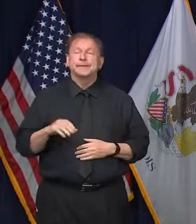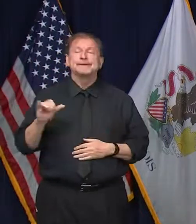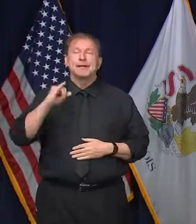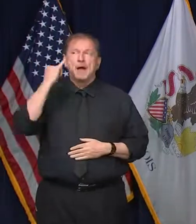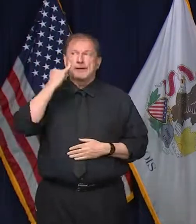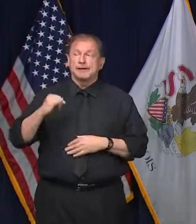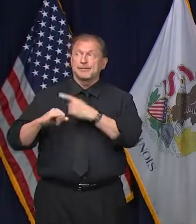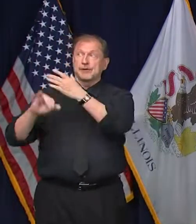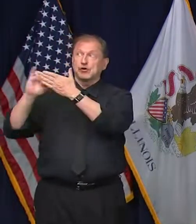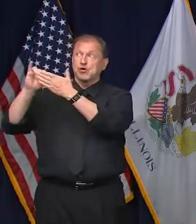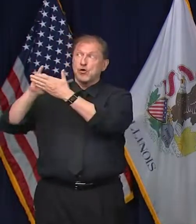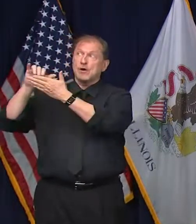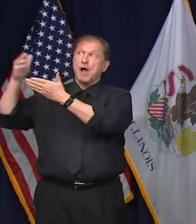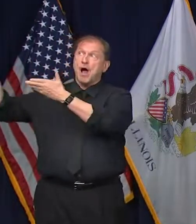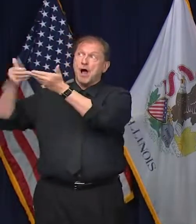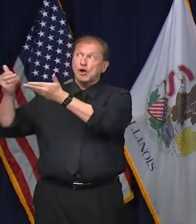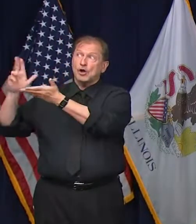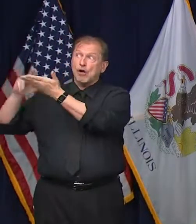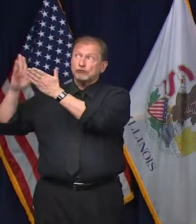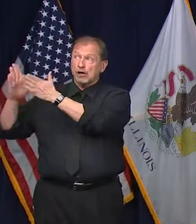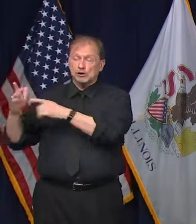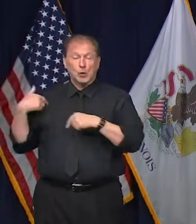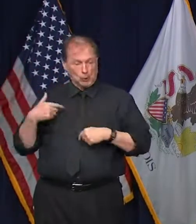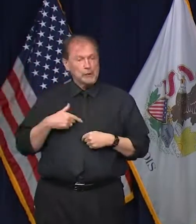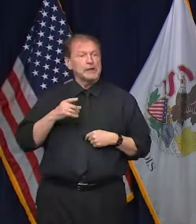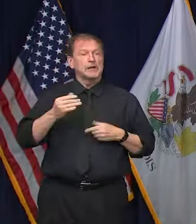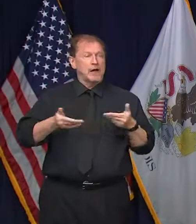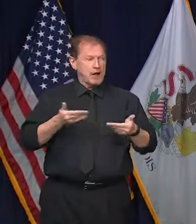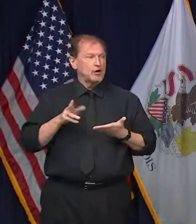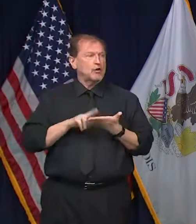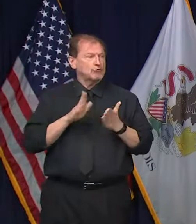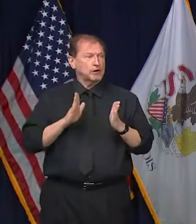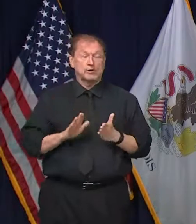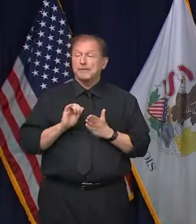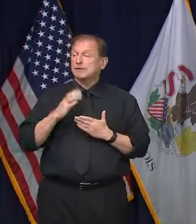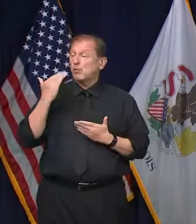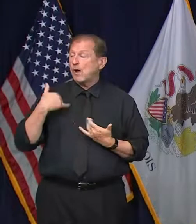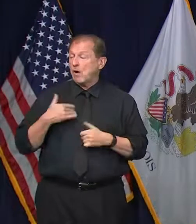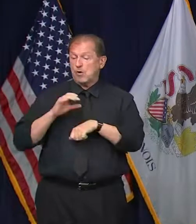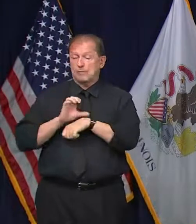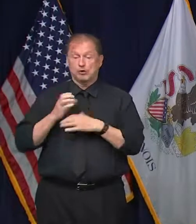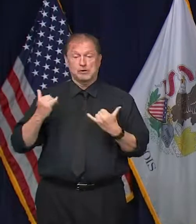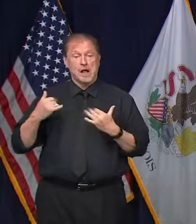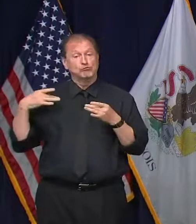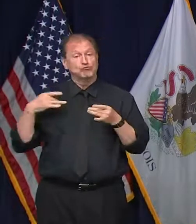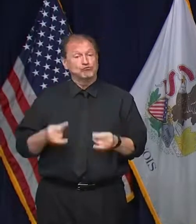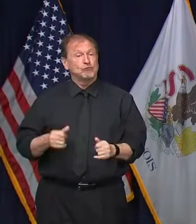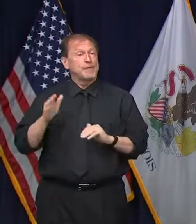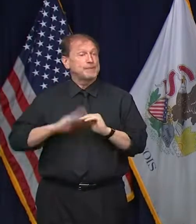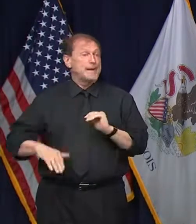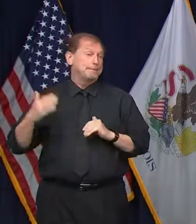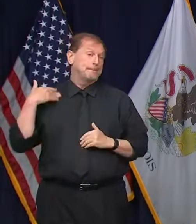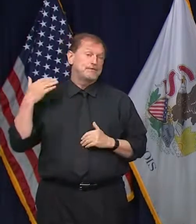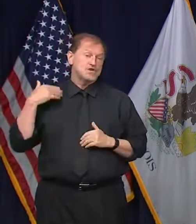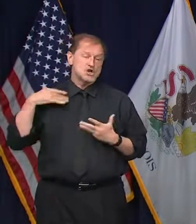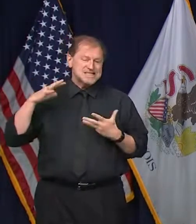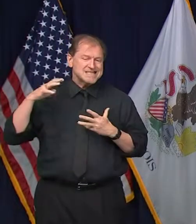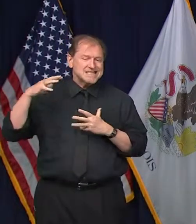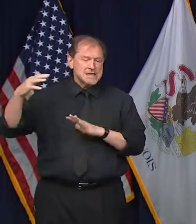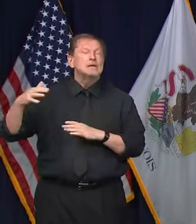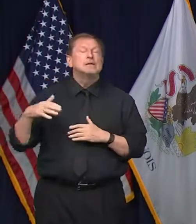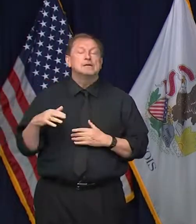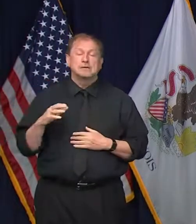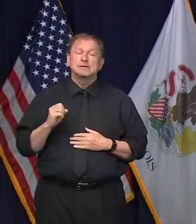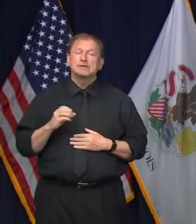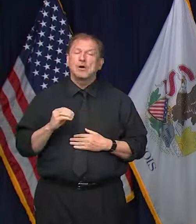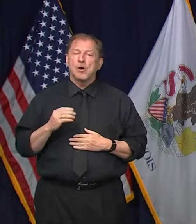outside contractors as well, and that's why our systems are working so much better now than they were at the very beginning. And so I